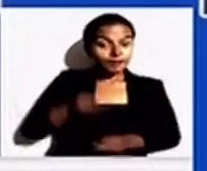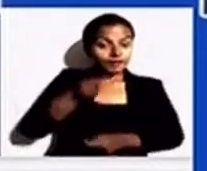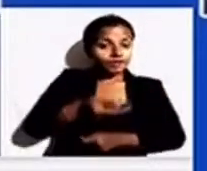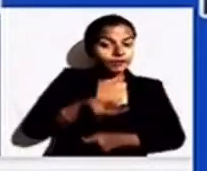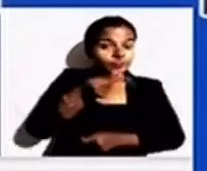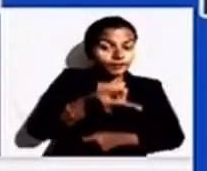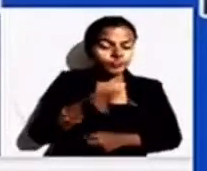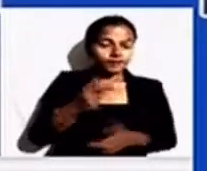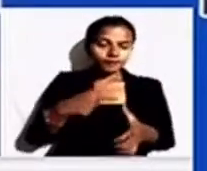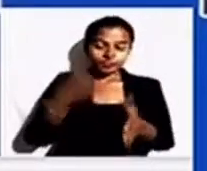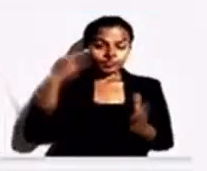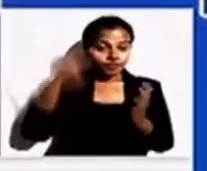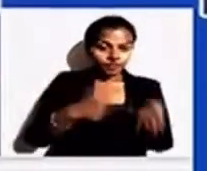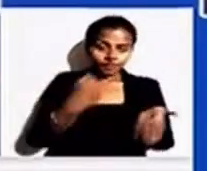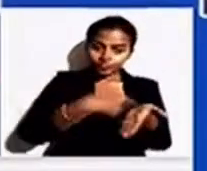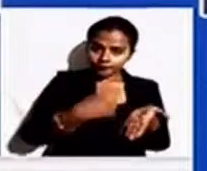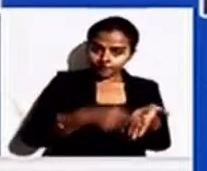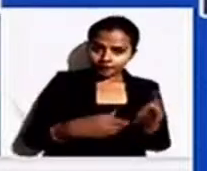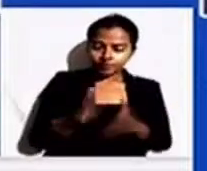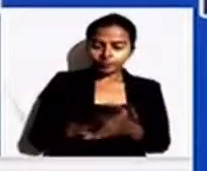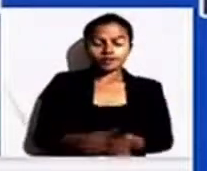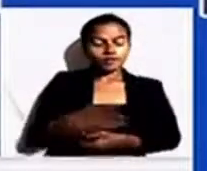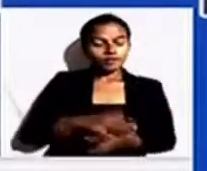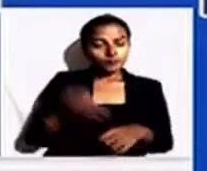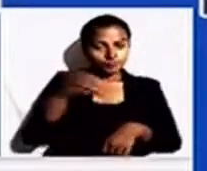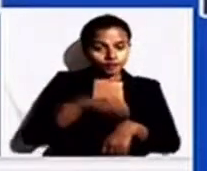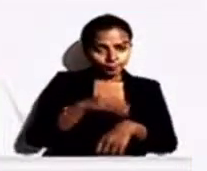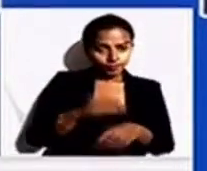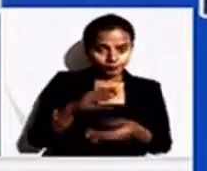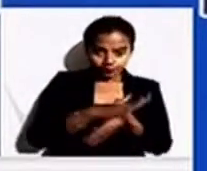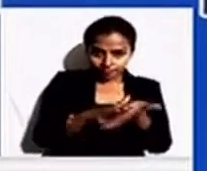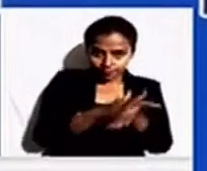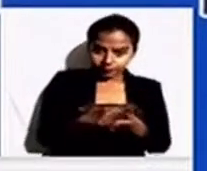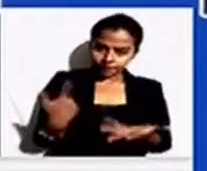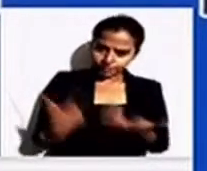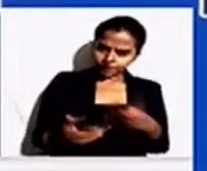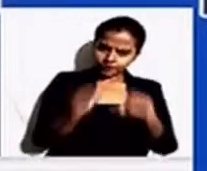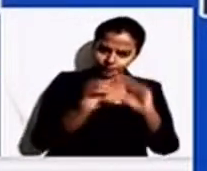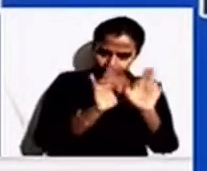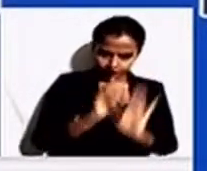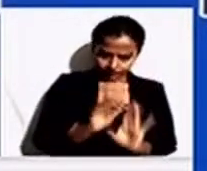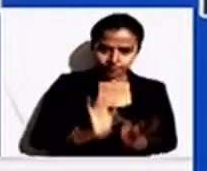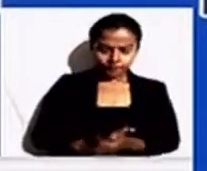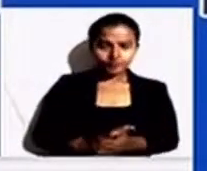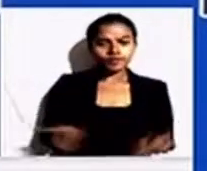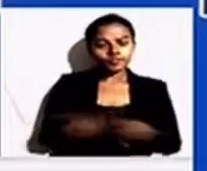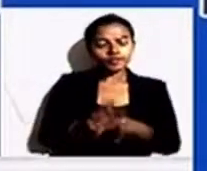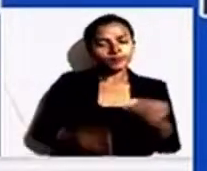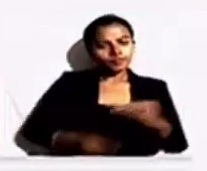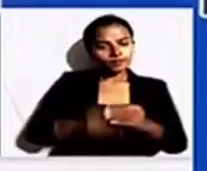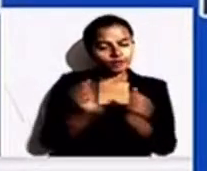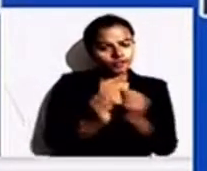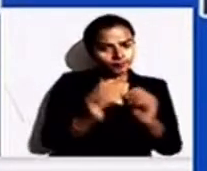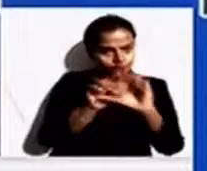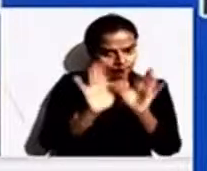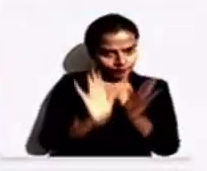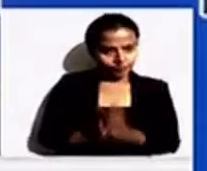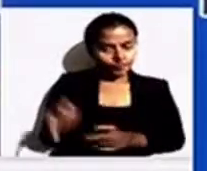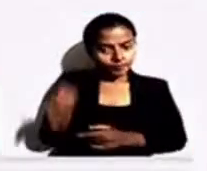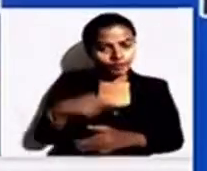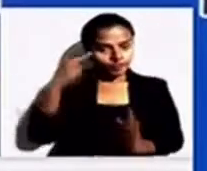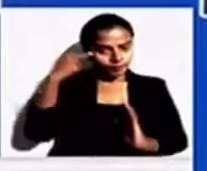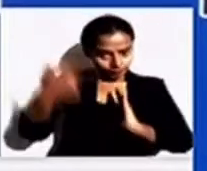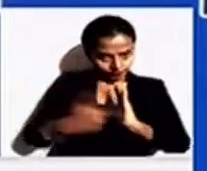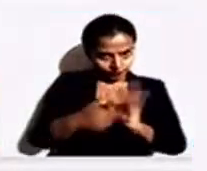and sanitizer will be provided for those engaged in marking papers. We are also in the process of preparing for other exams held by the examinations